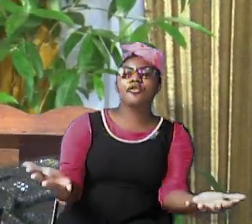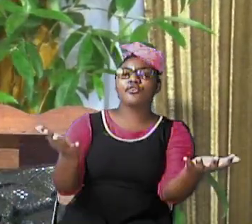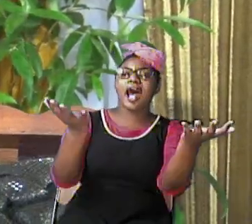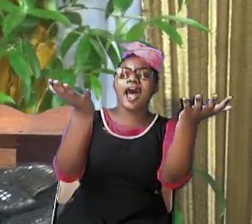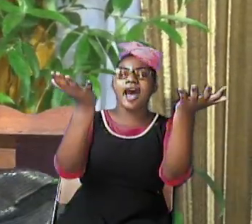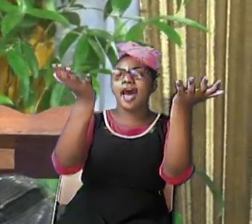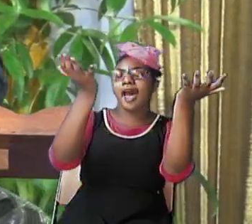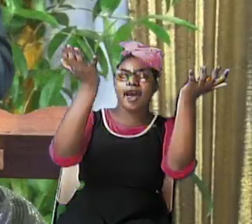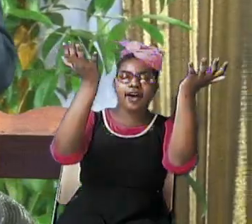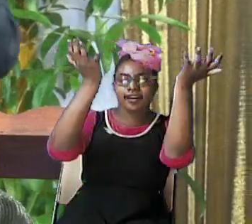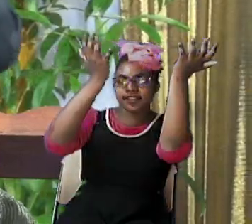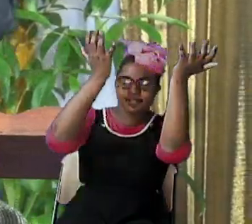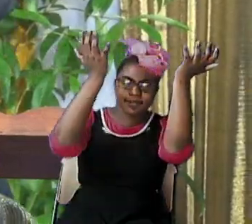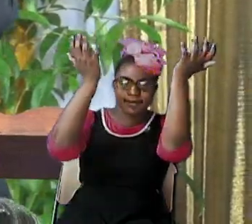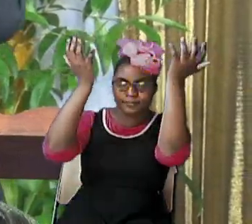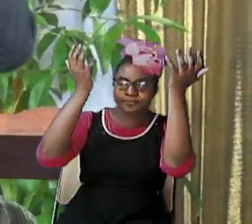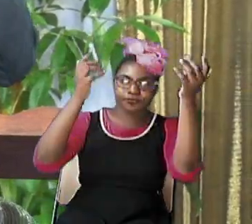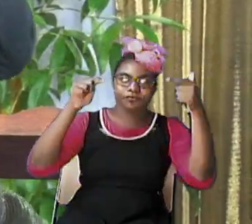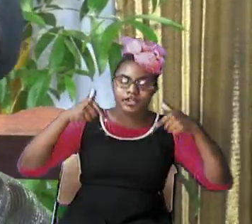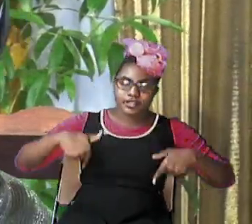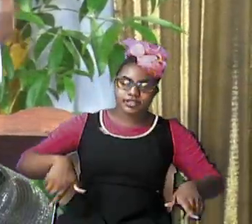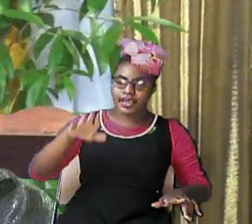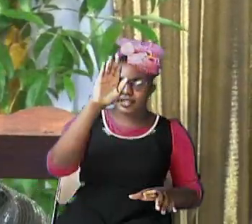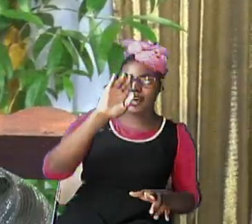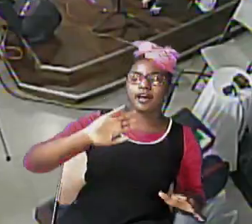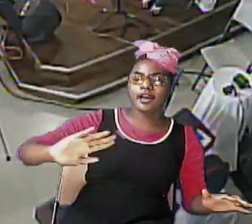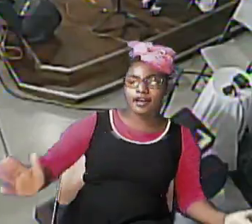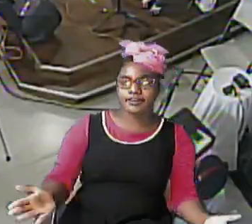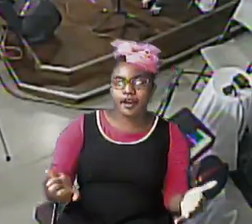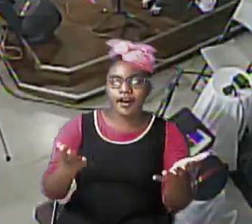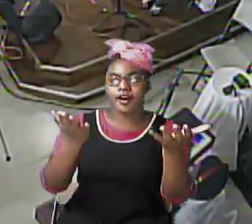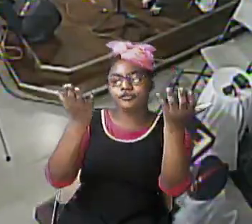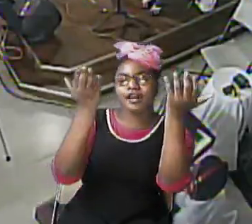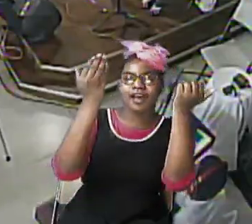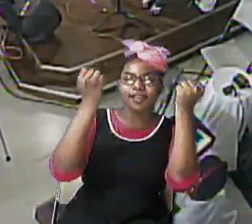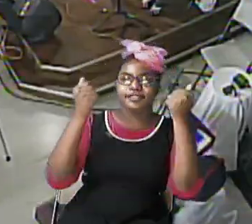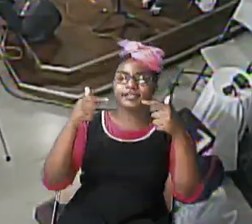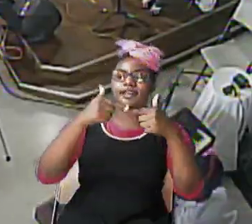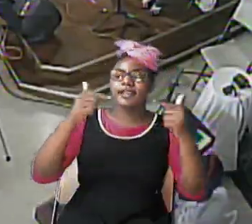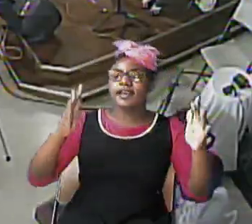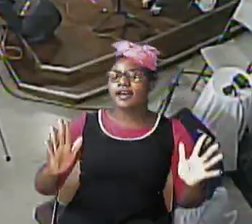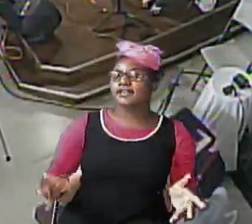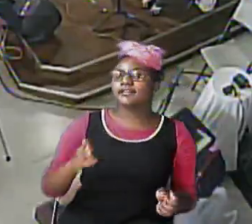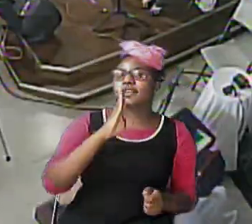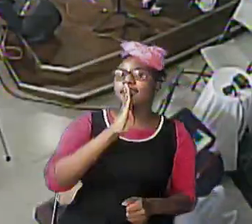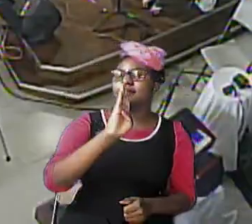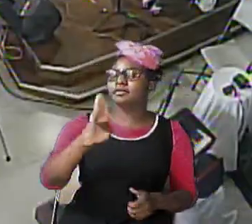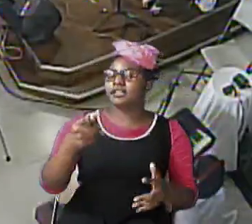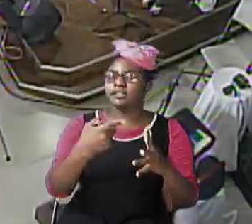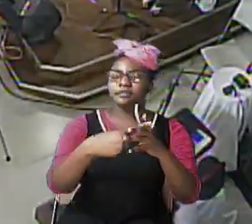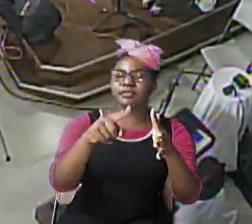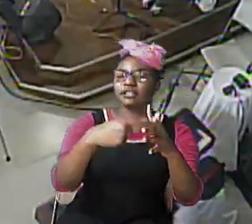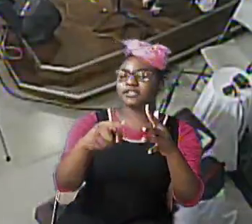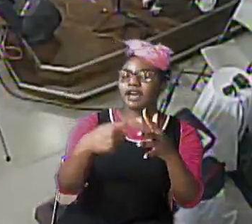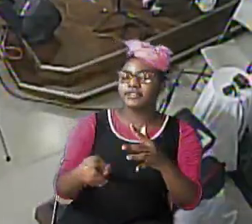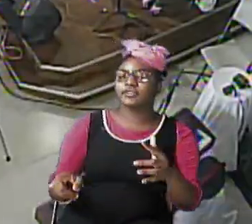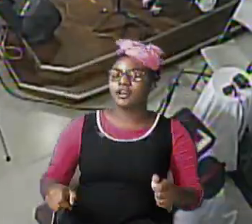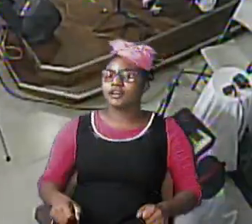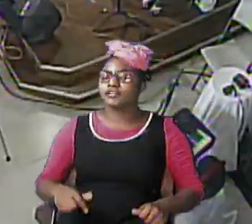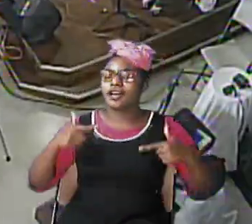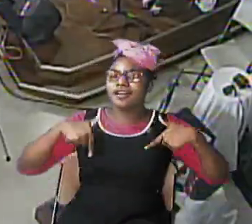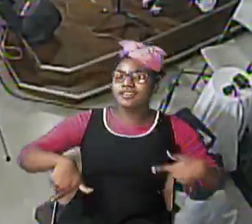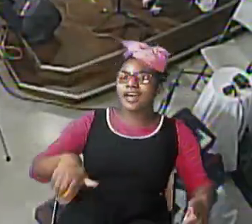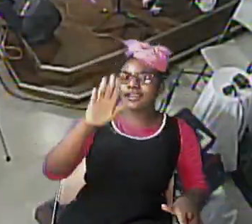God. Oh, come on, we sing, church. Let God arise and his enemies be